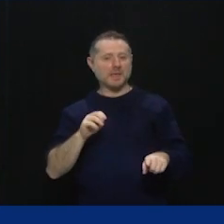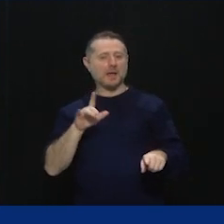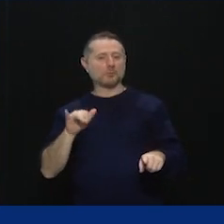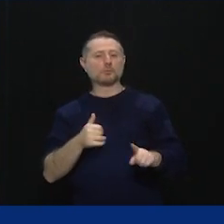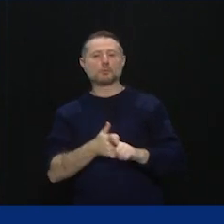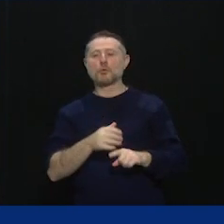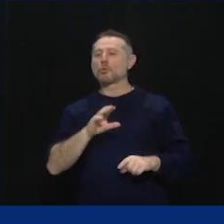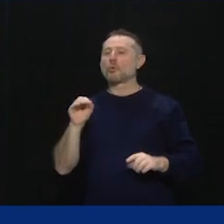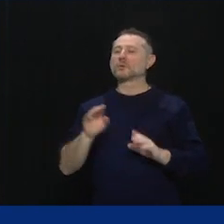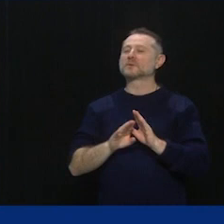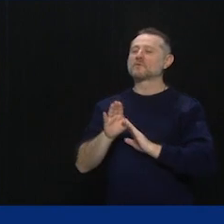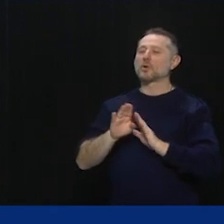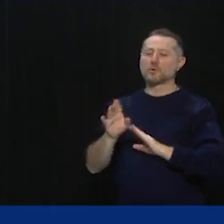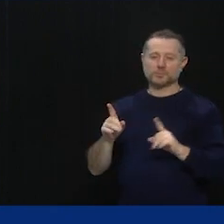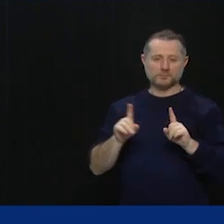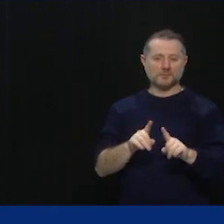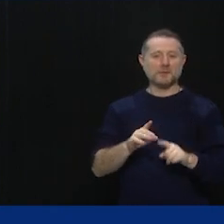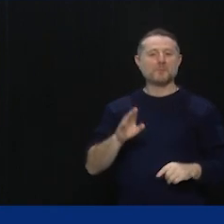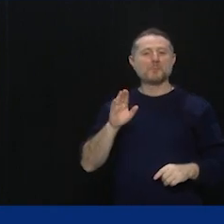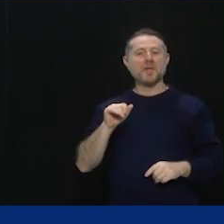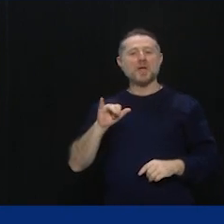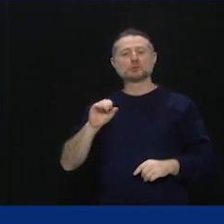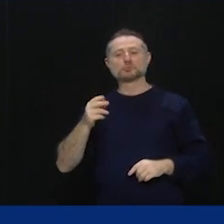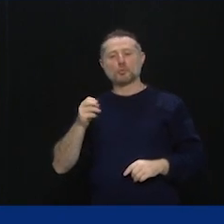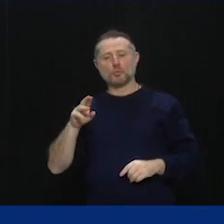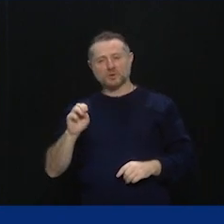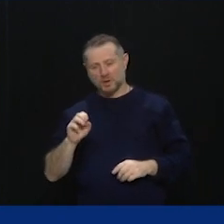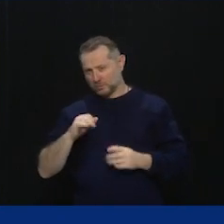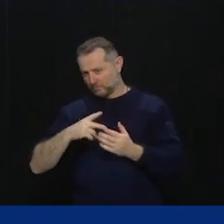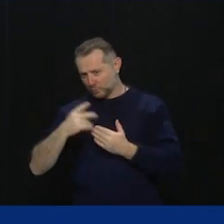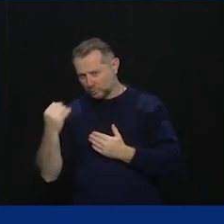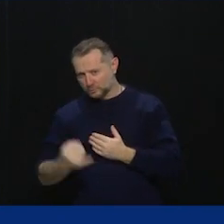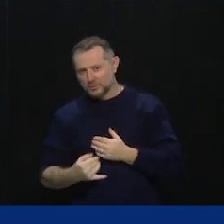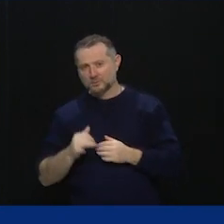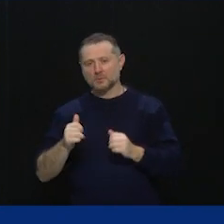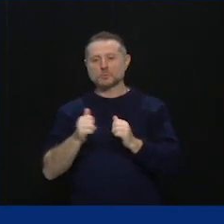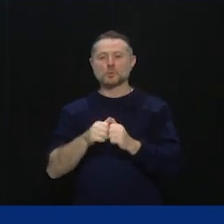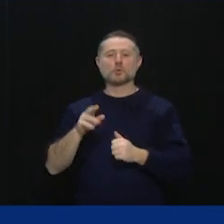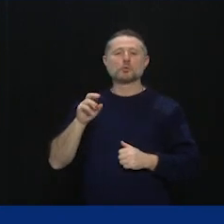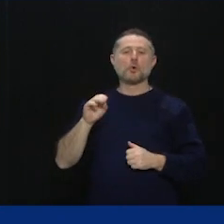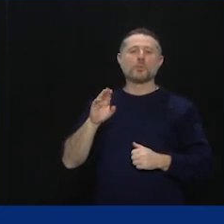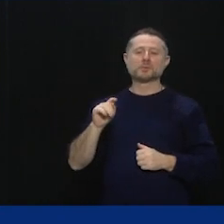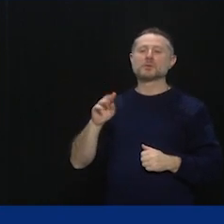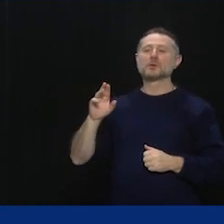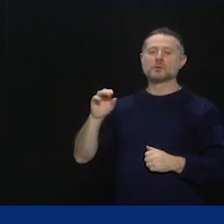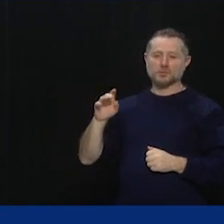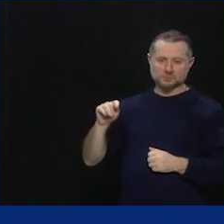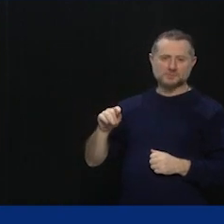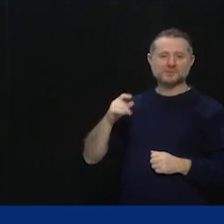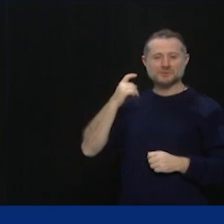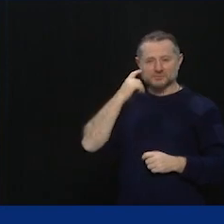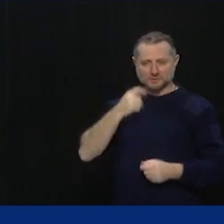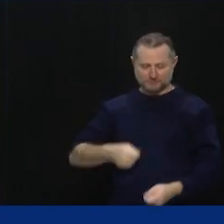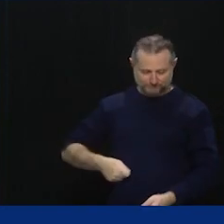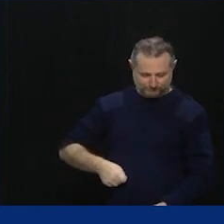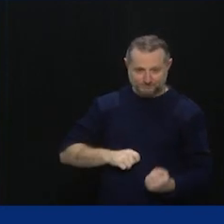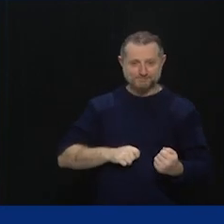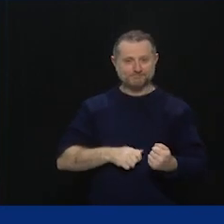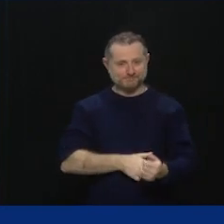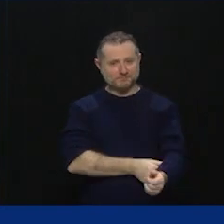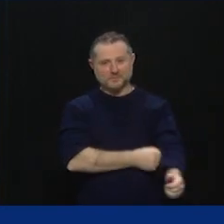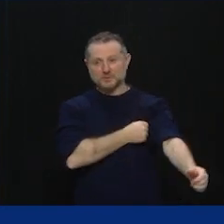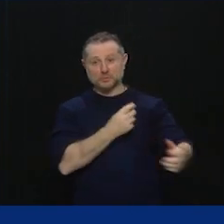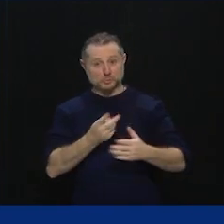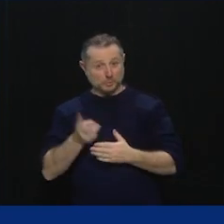project, she and Rob Kent. We just broke ground on that 2 weeks ago. So Kelly, would you mind coming up and just wrapping it up?